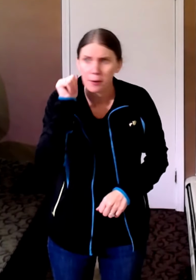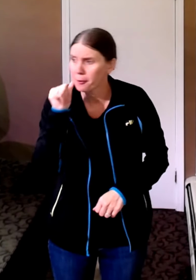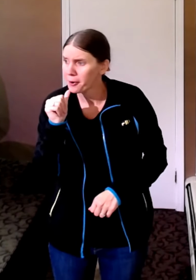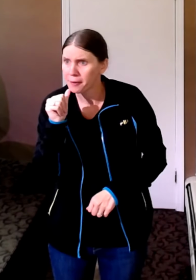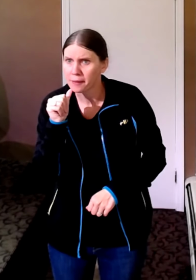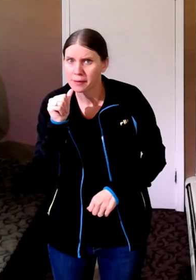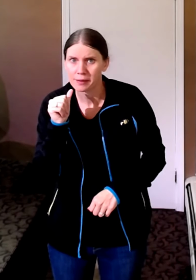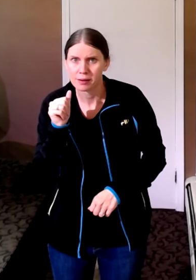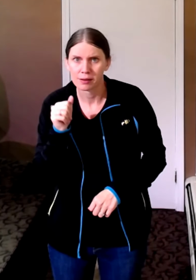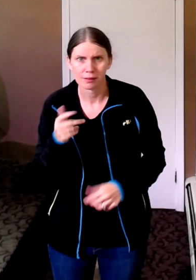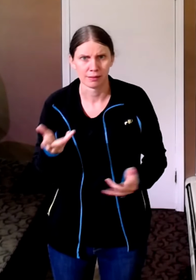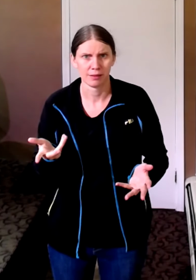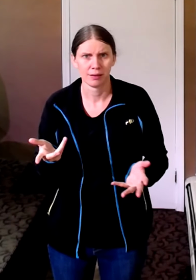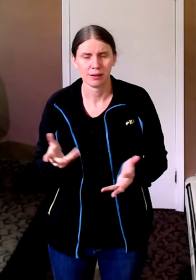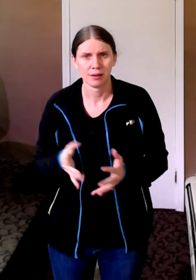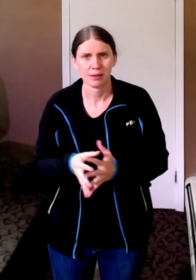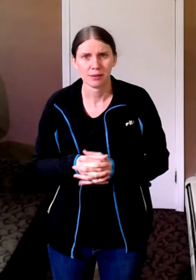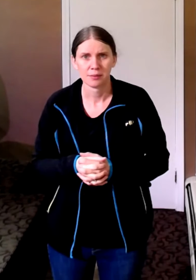or female.